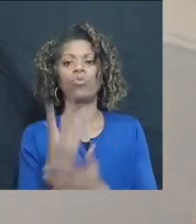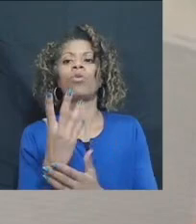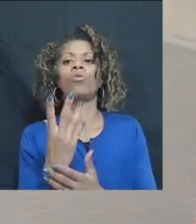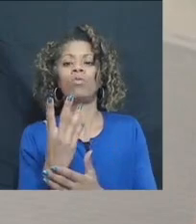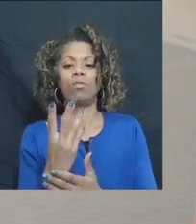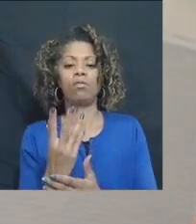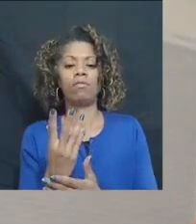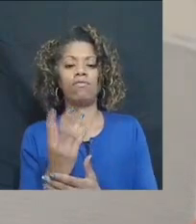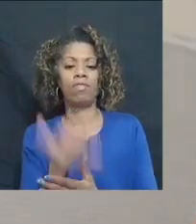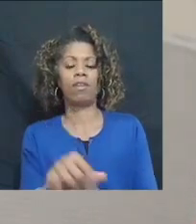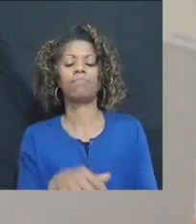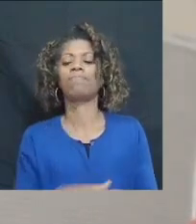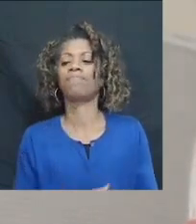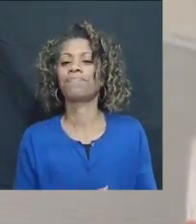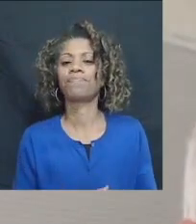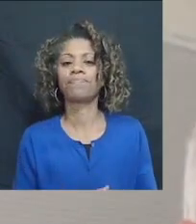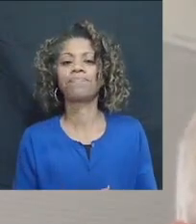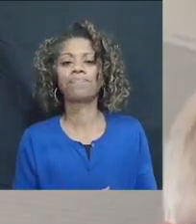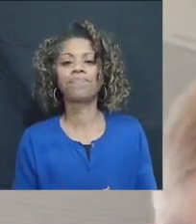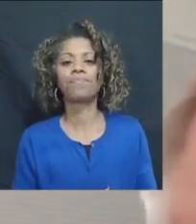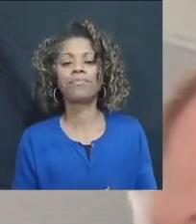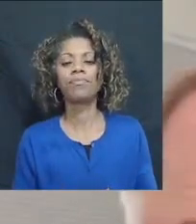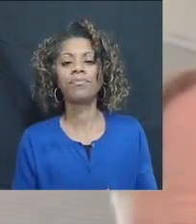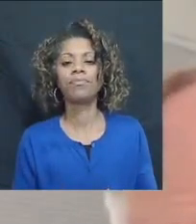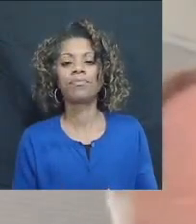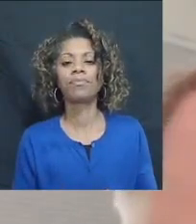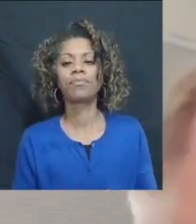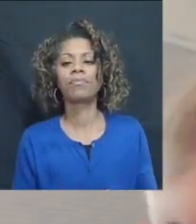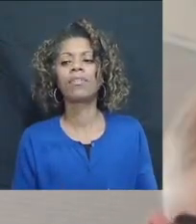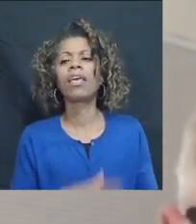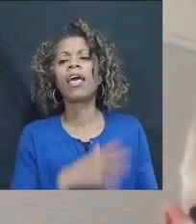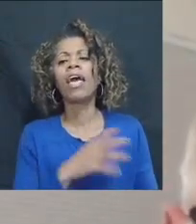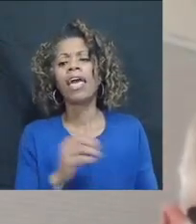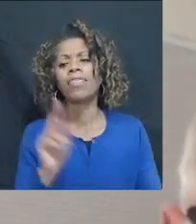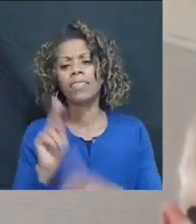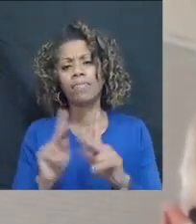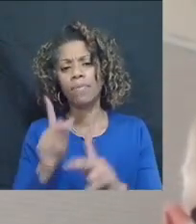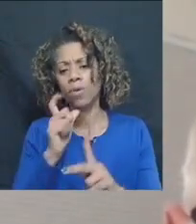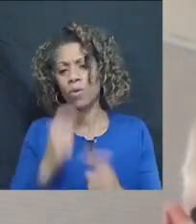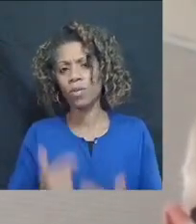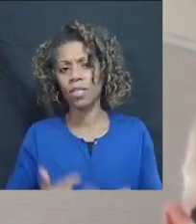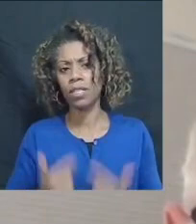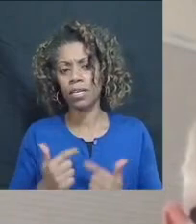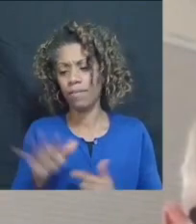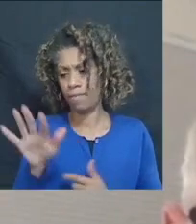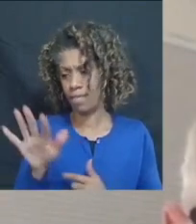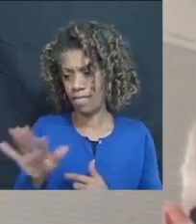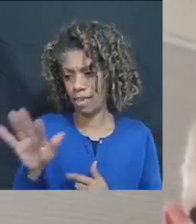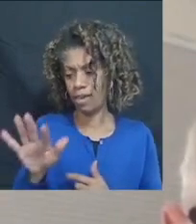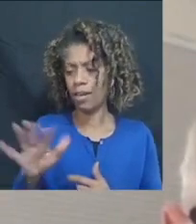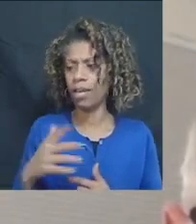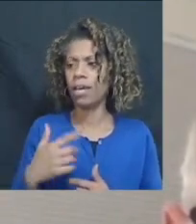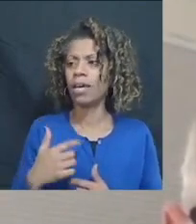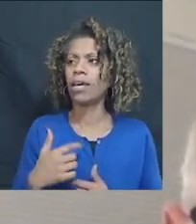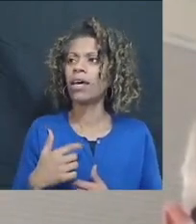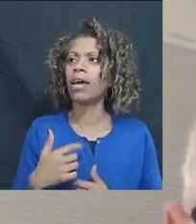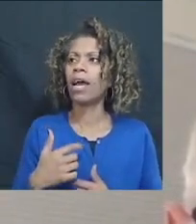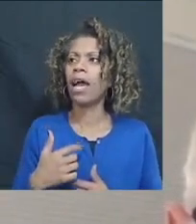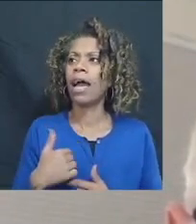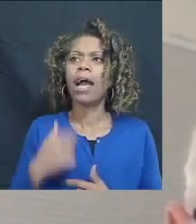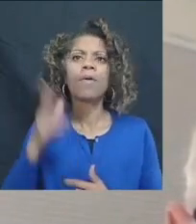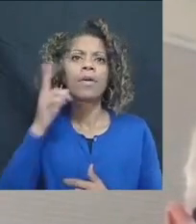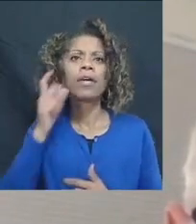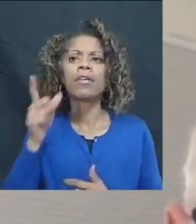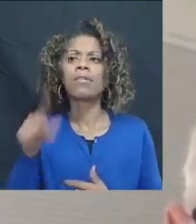salt of the earth people living in Appalachia. It would be heartbreaking when I'd hear them say, you're the